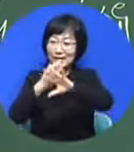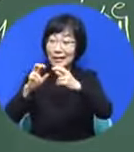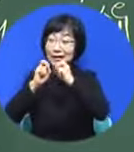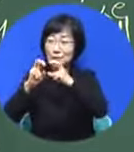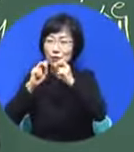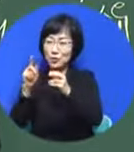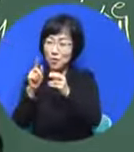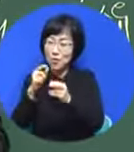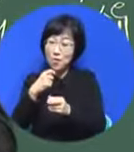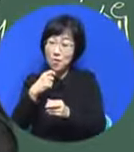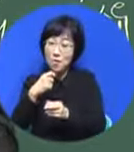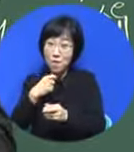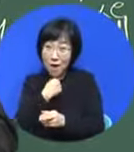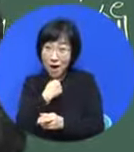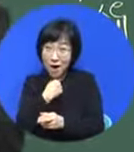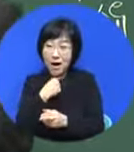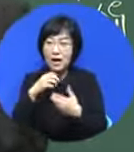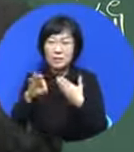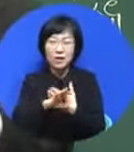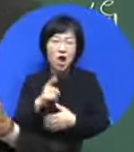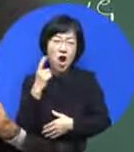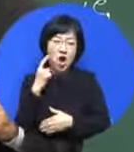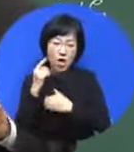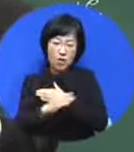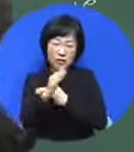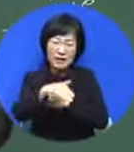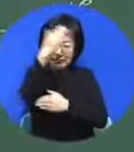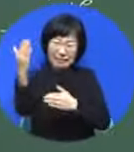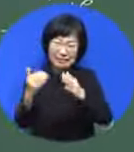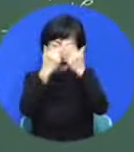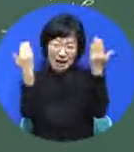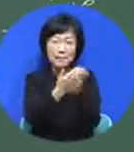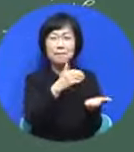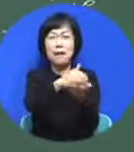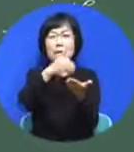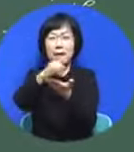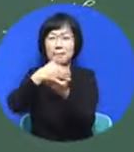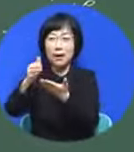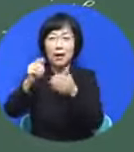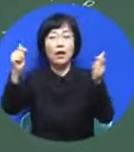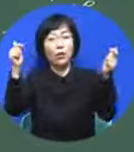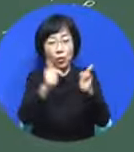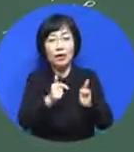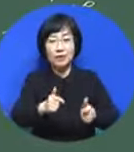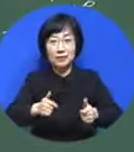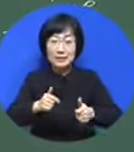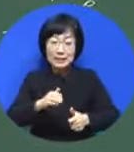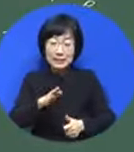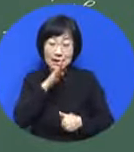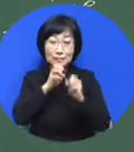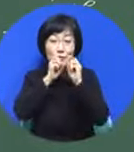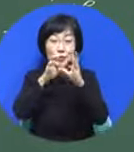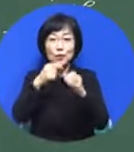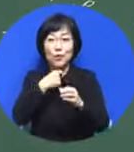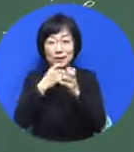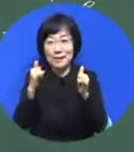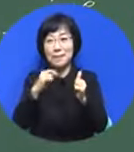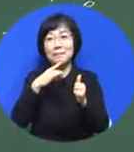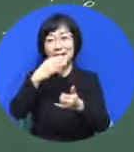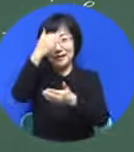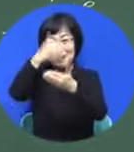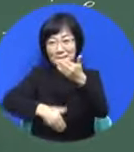If we really want to do true evangelism and true missions, God will send away all the fakes and He will allow those who really know the gospel to remain. That